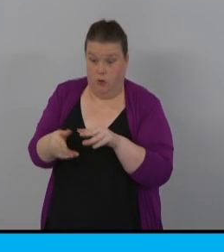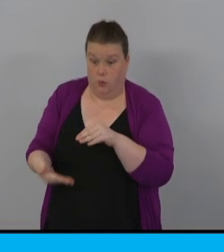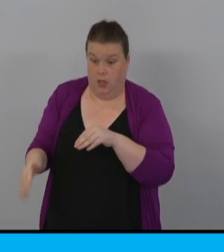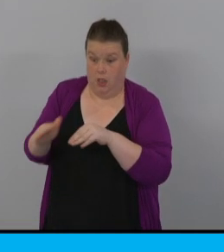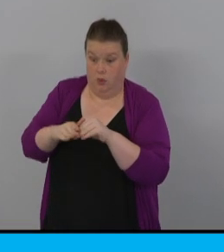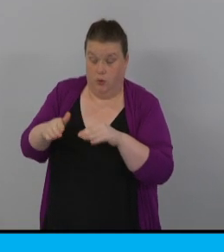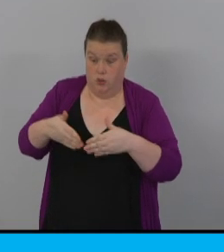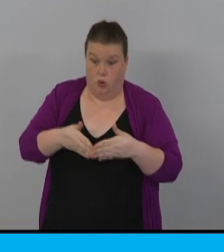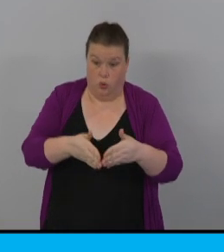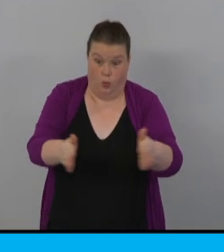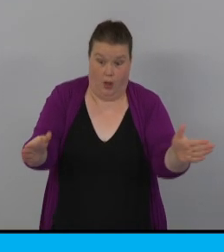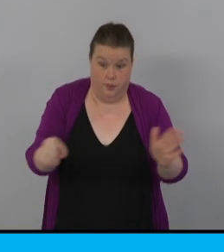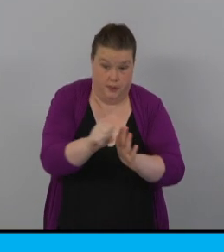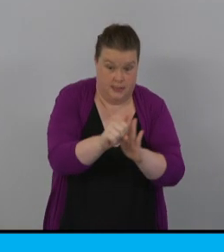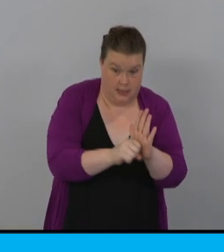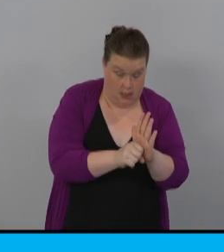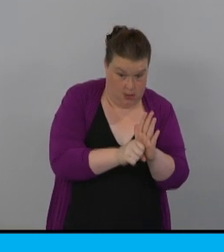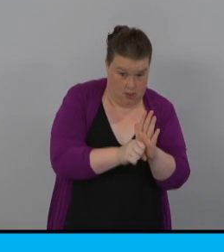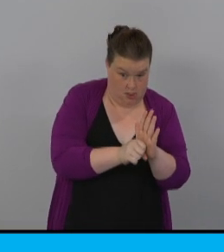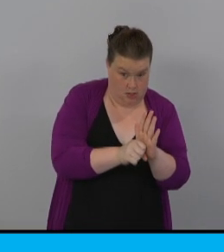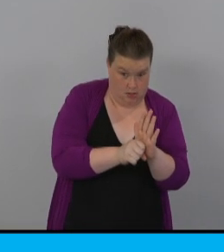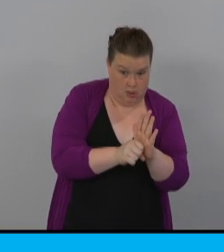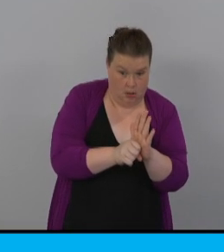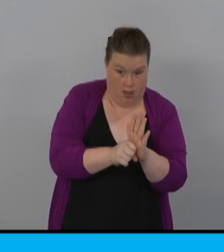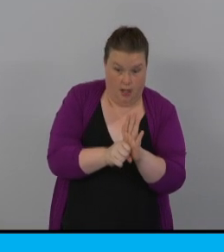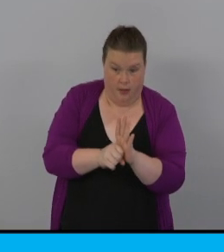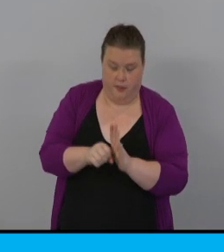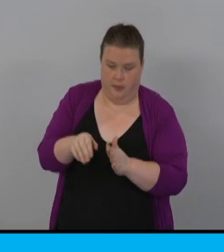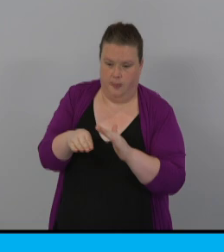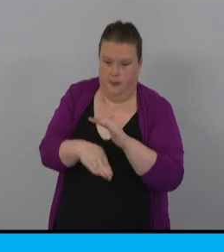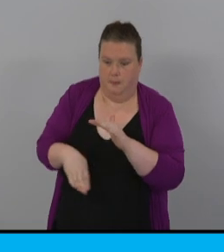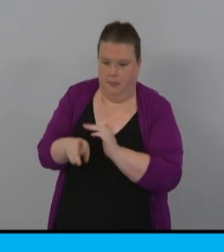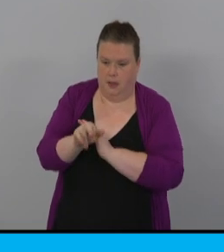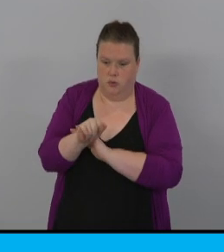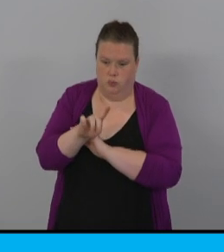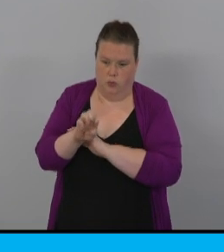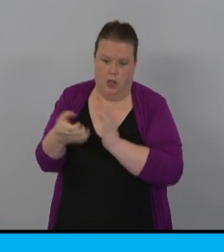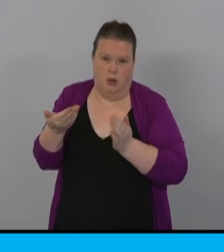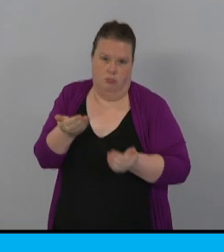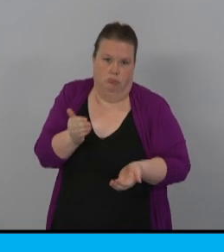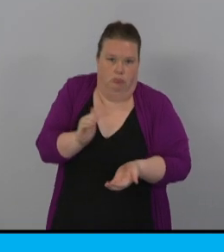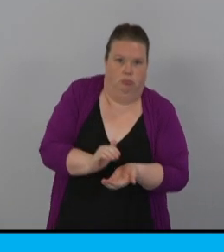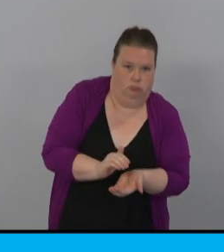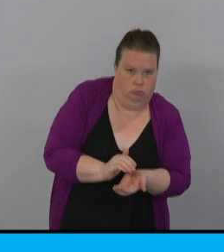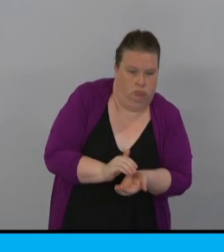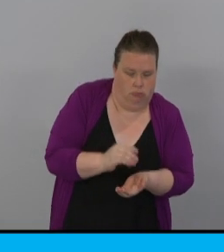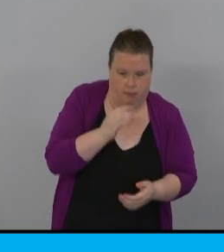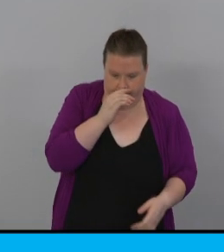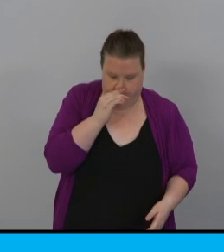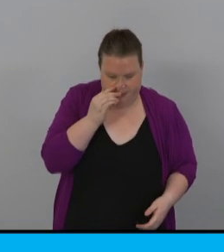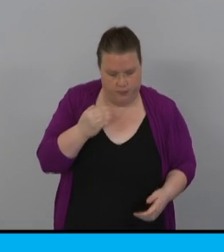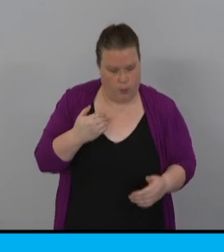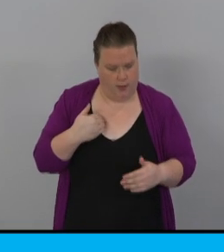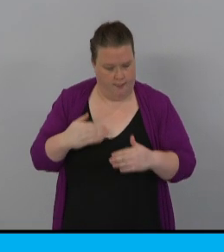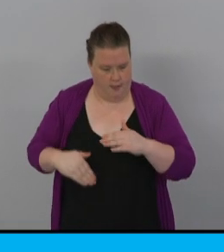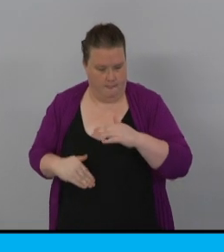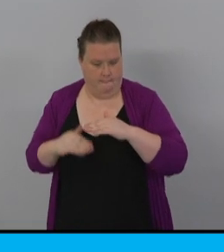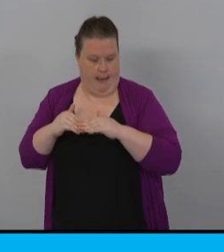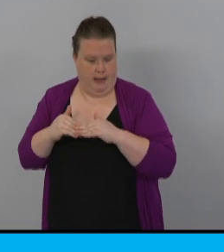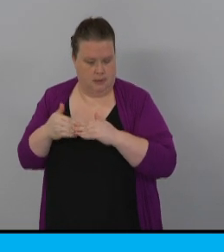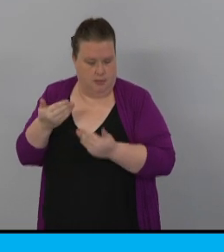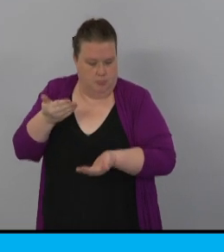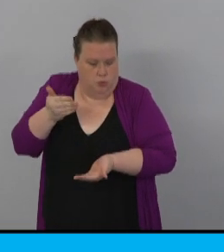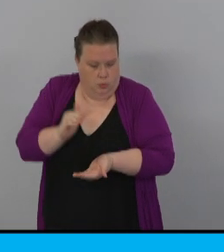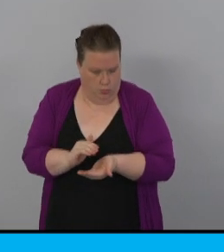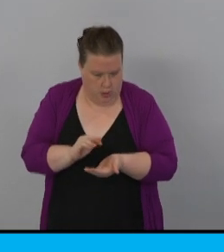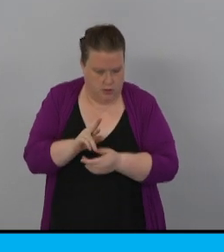our base rate gets compressed that way. So we have this maximum compressed rate that we start with. And